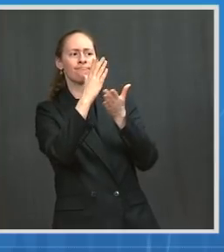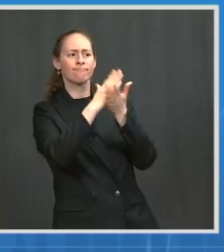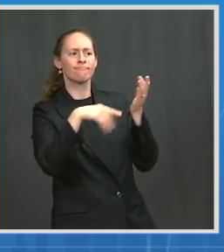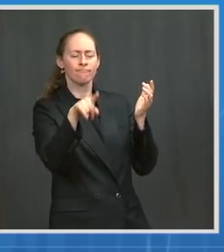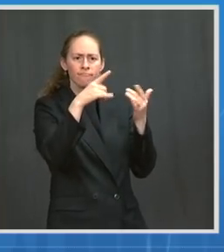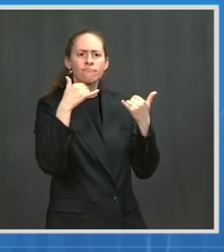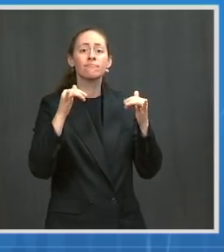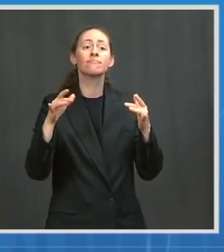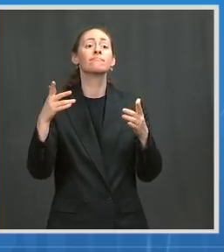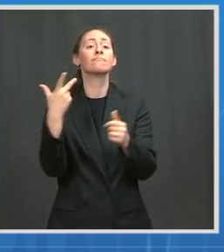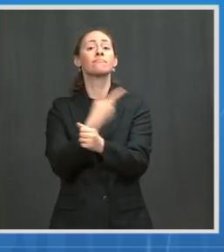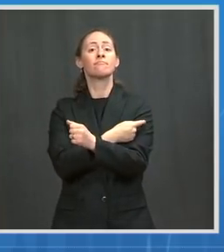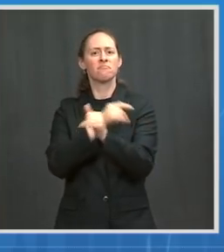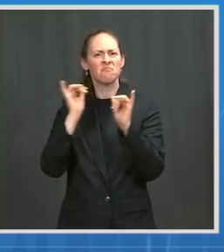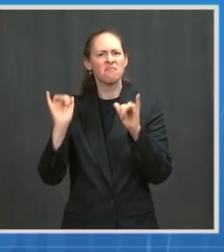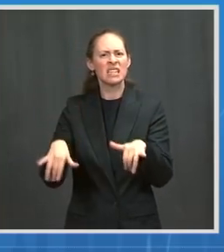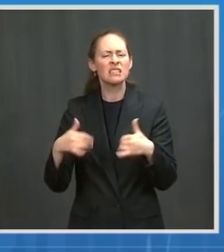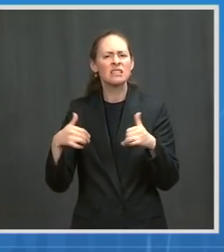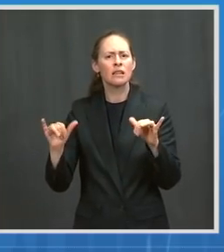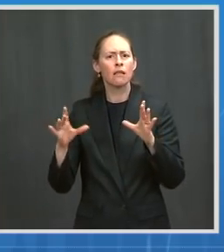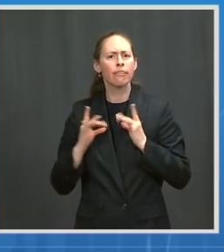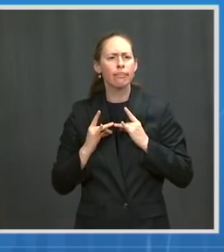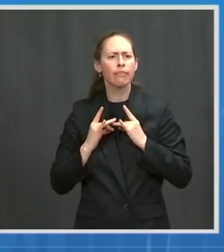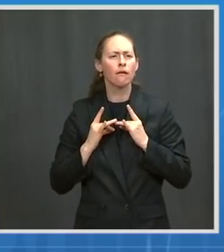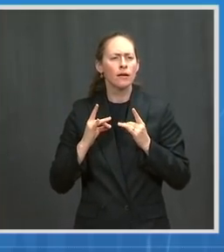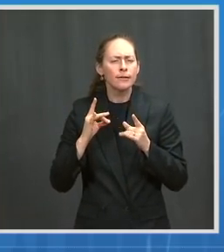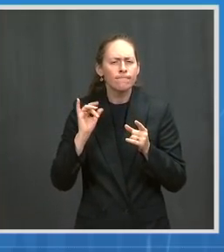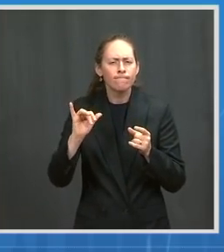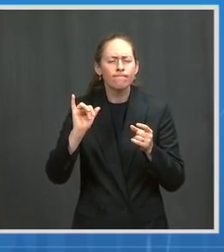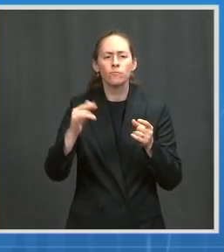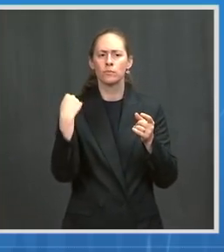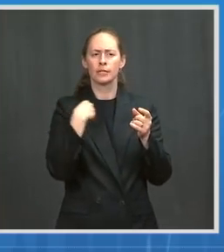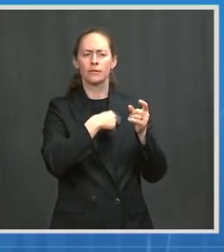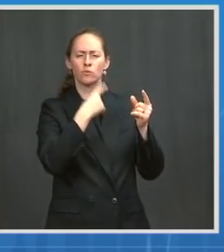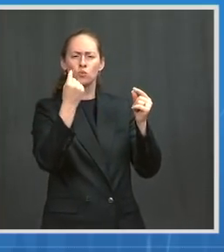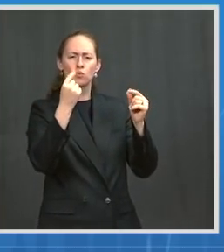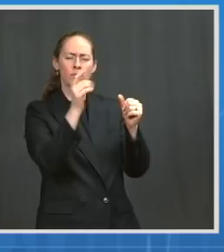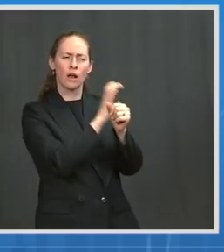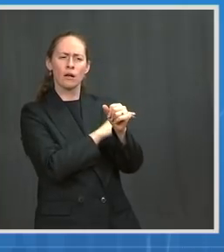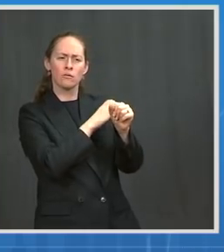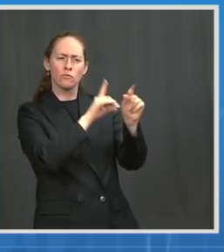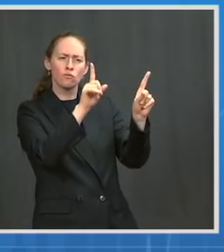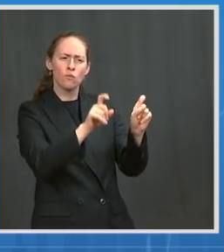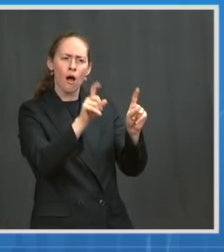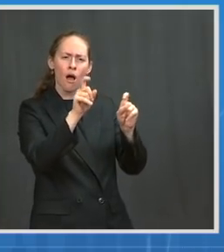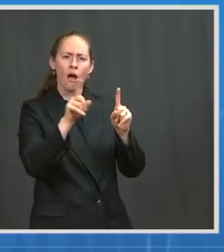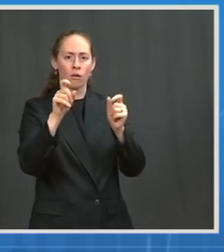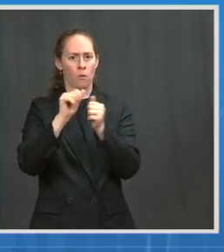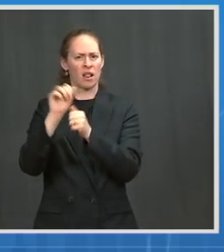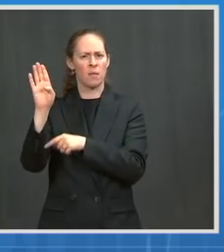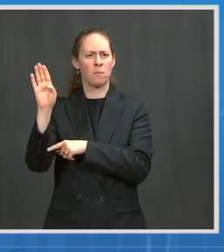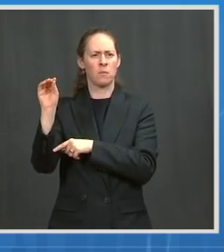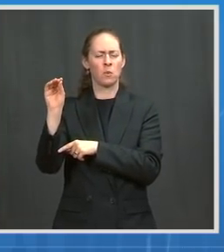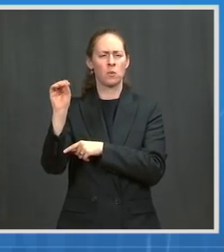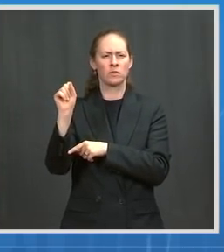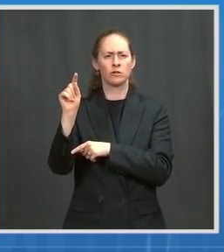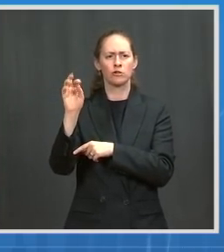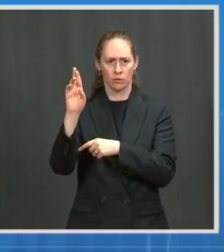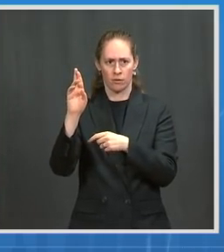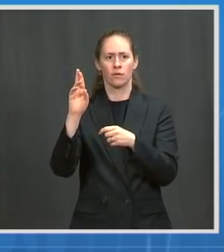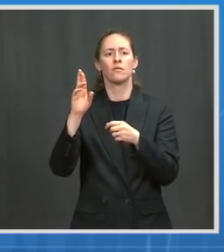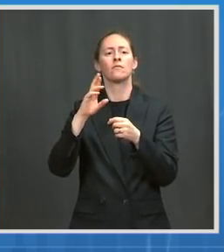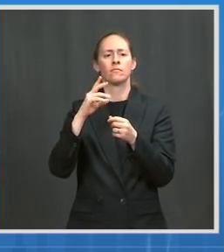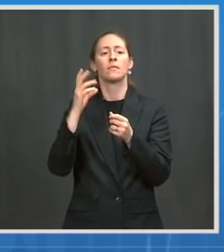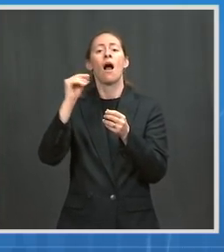doing is that we are doing clinical trials with boosters against wild type and boosters against what we